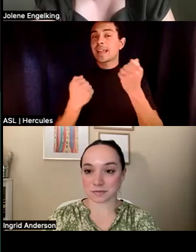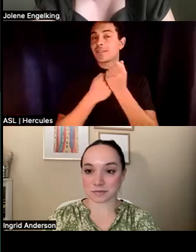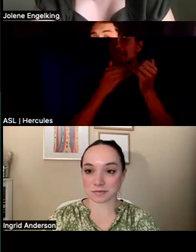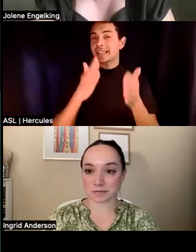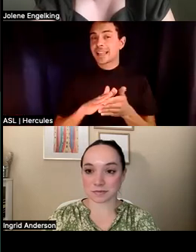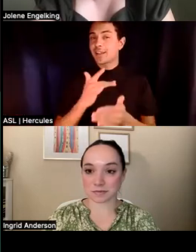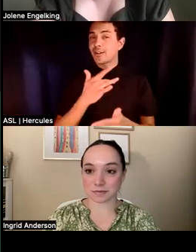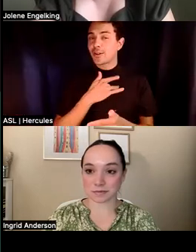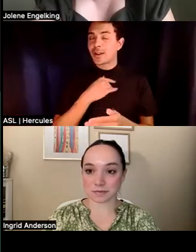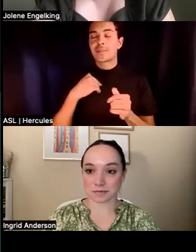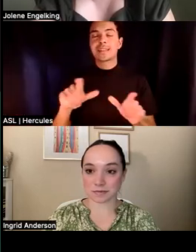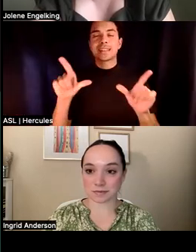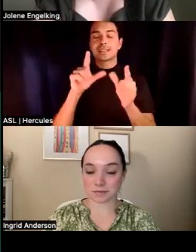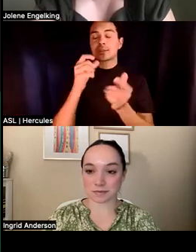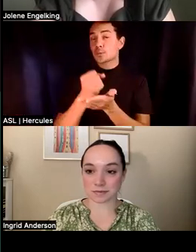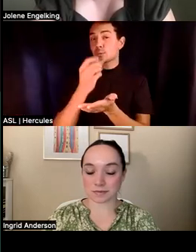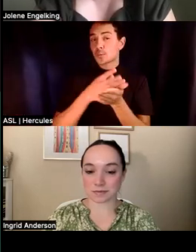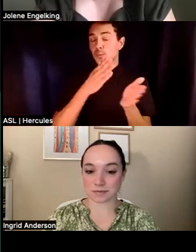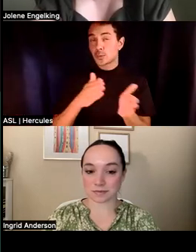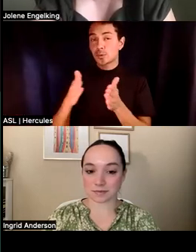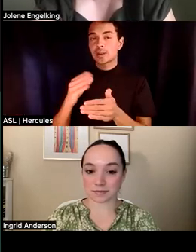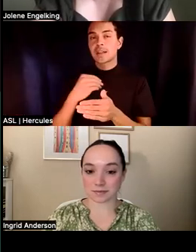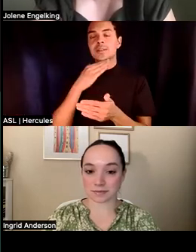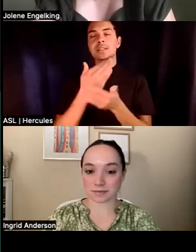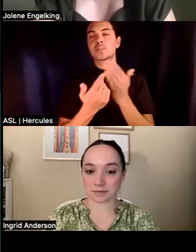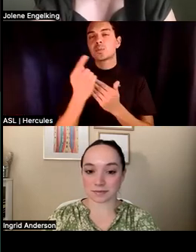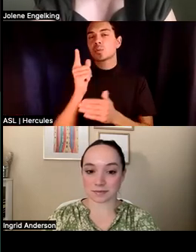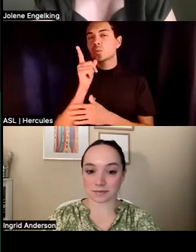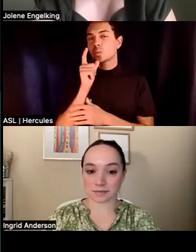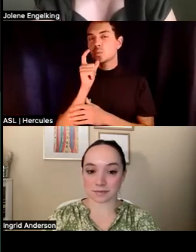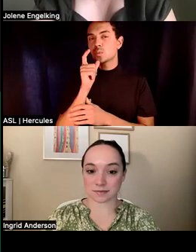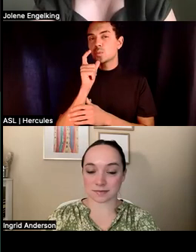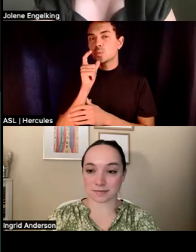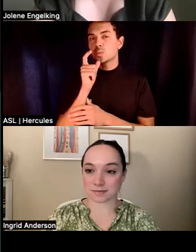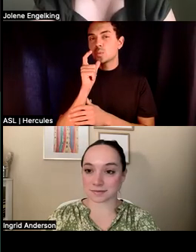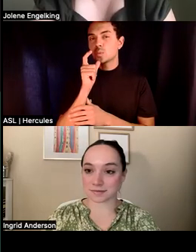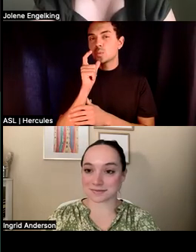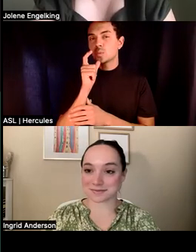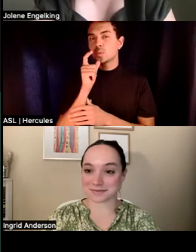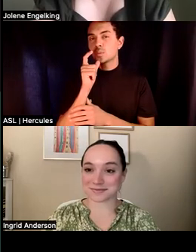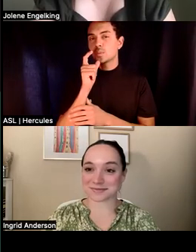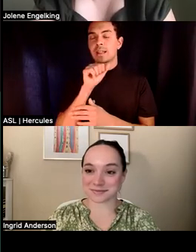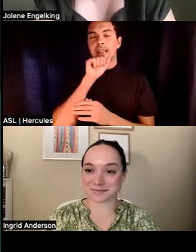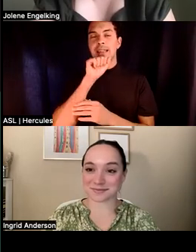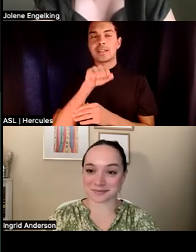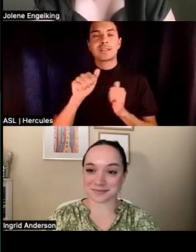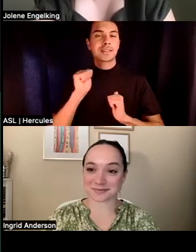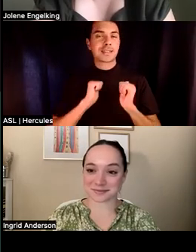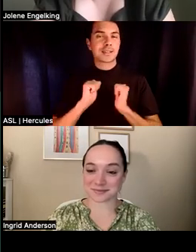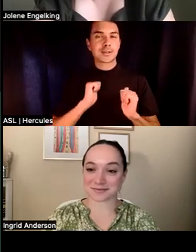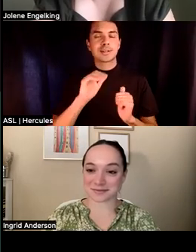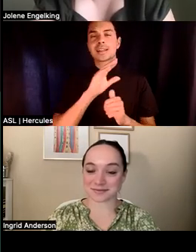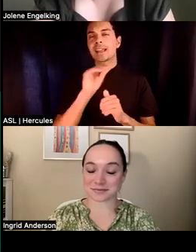am a licensed social worker. I am somebody who, I don't know, loves theater, loves running, just loves bringing my